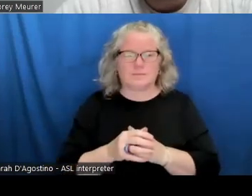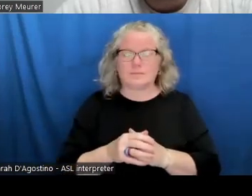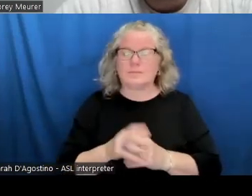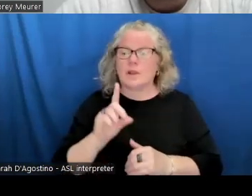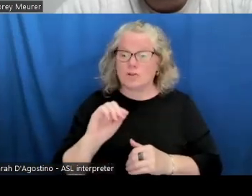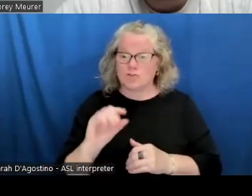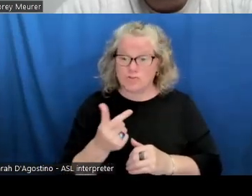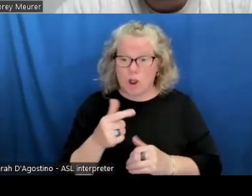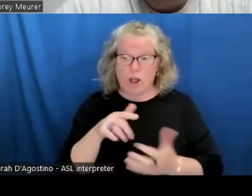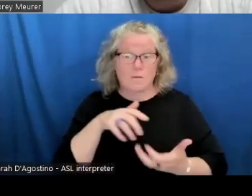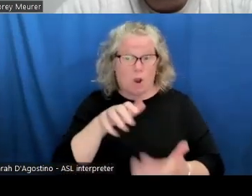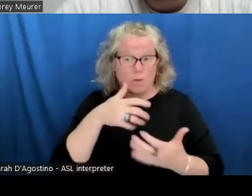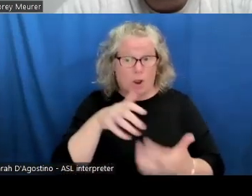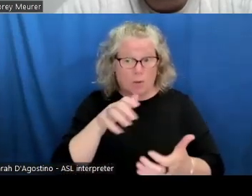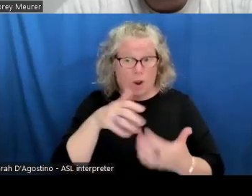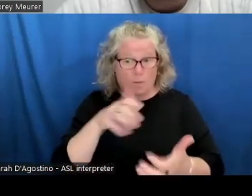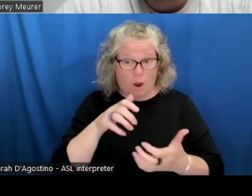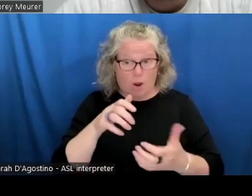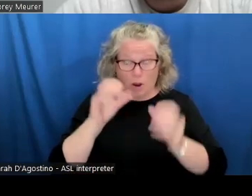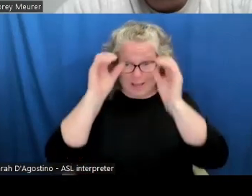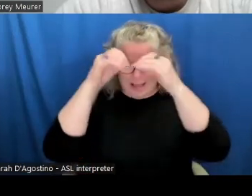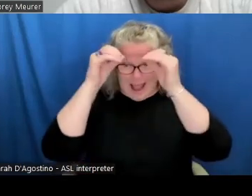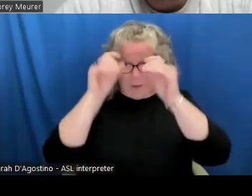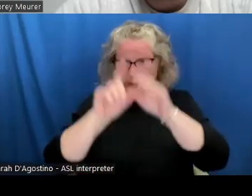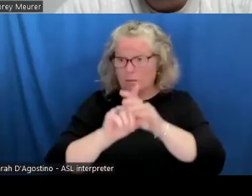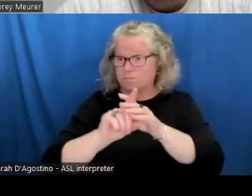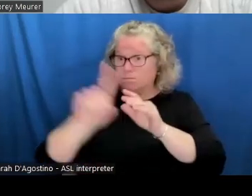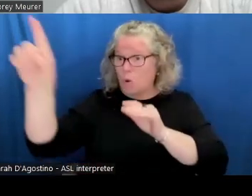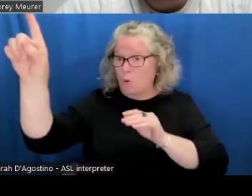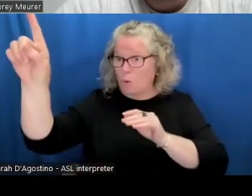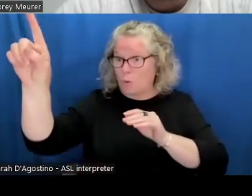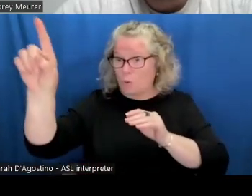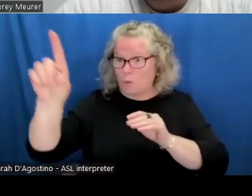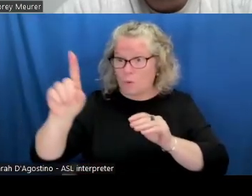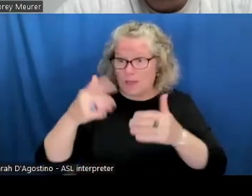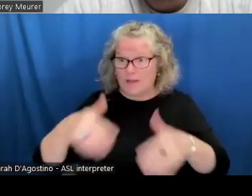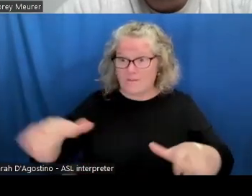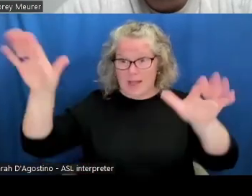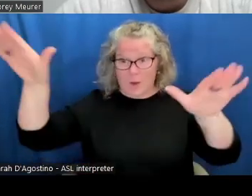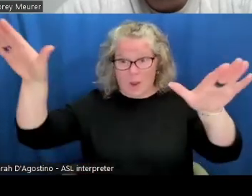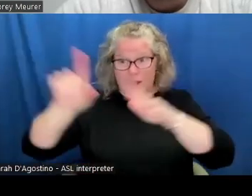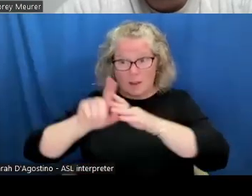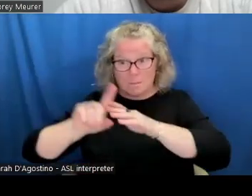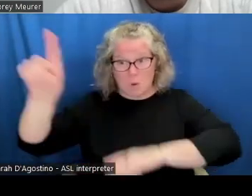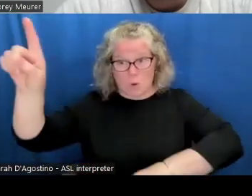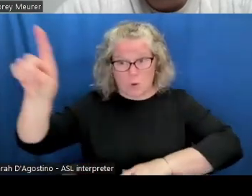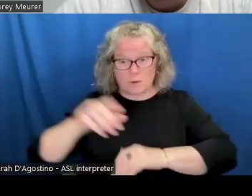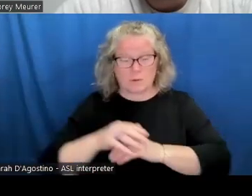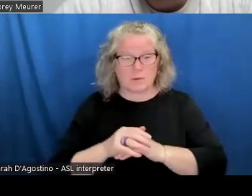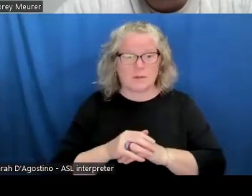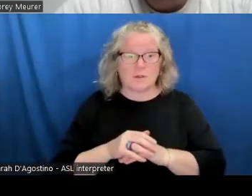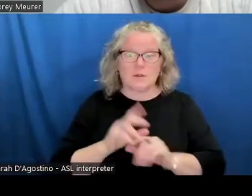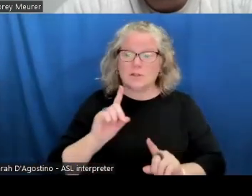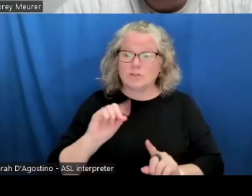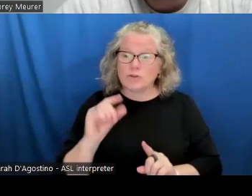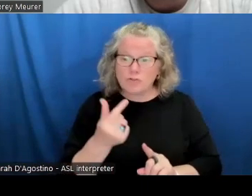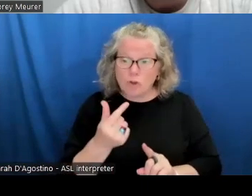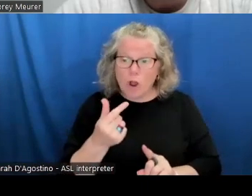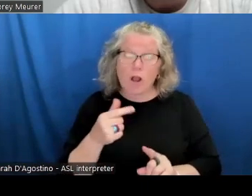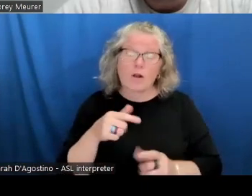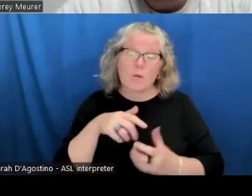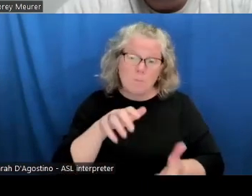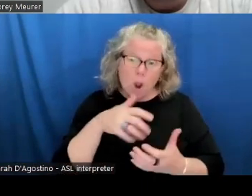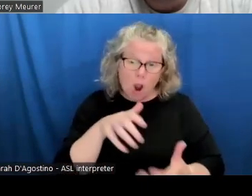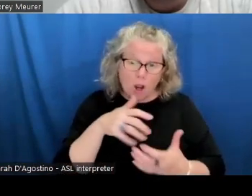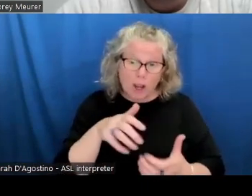flies away. And so when the dog's barking, the only things they can do are maybe practice blowing bubbles,